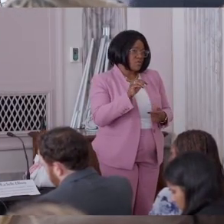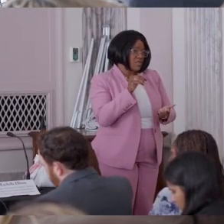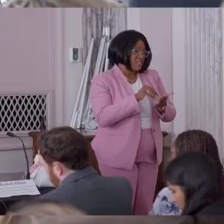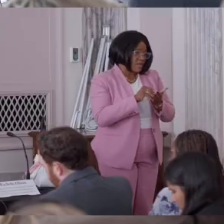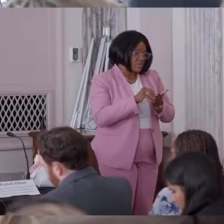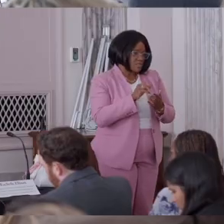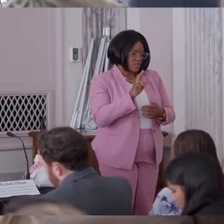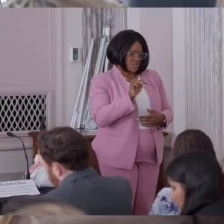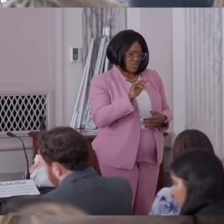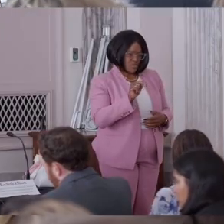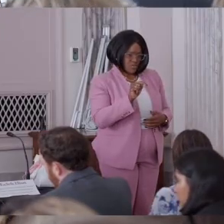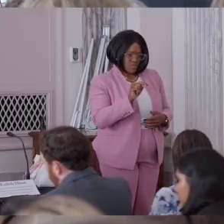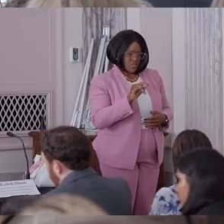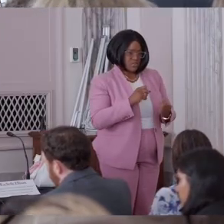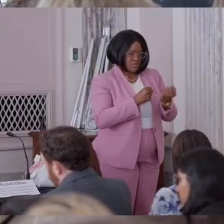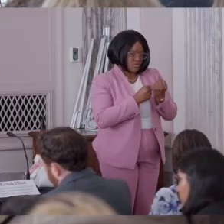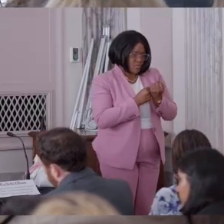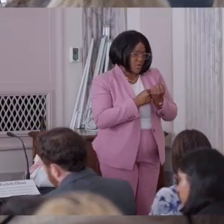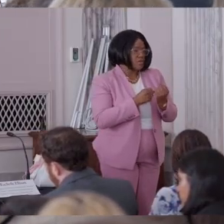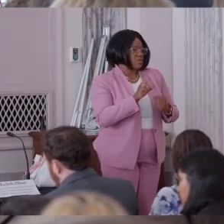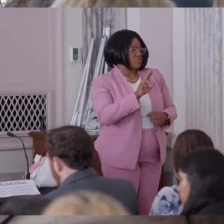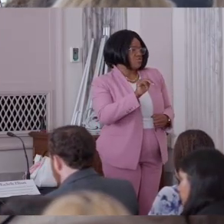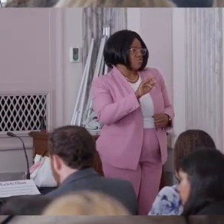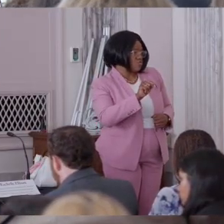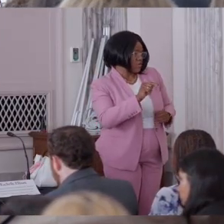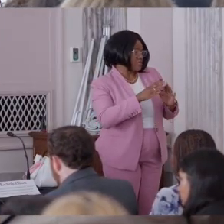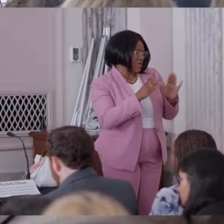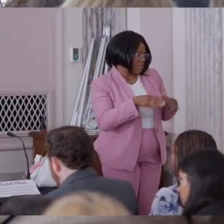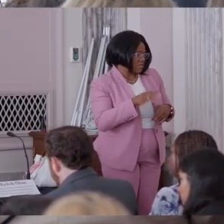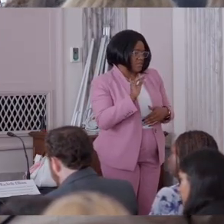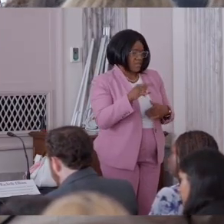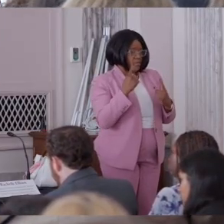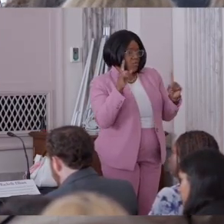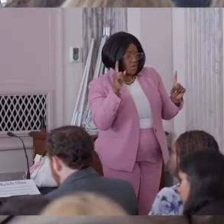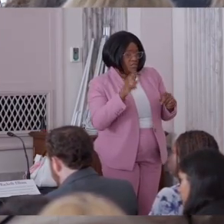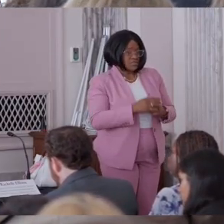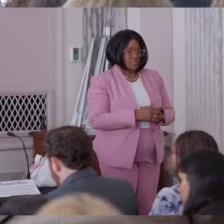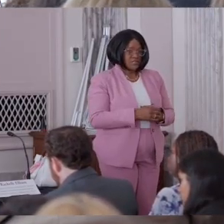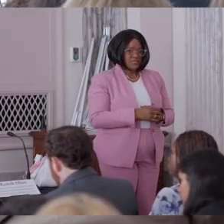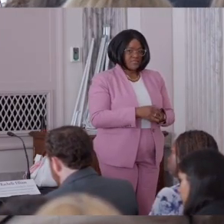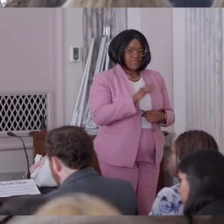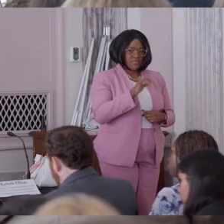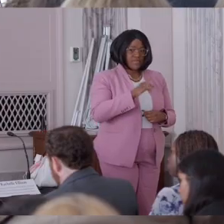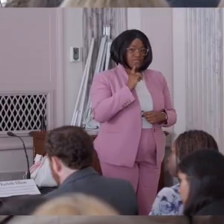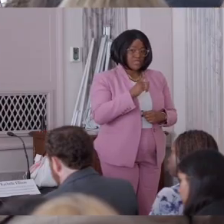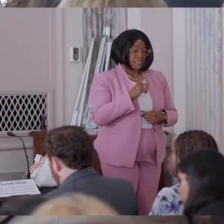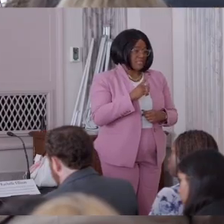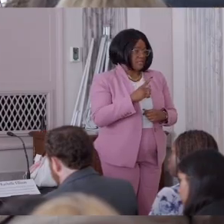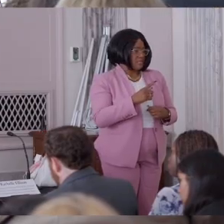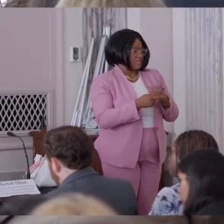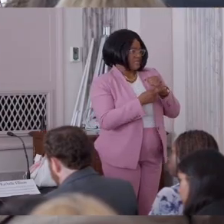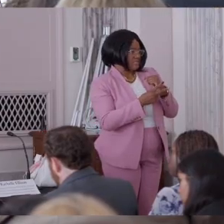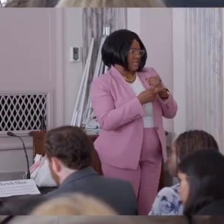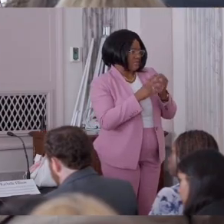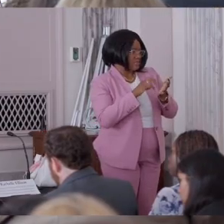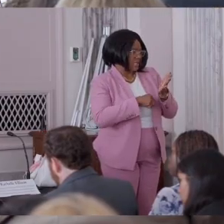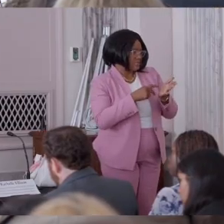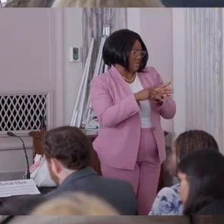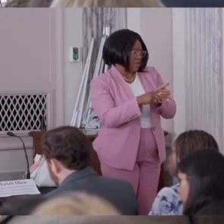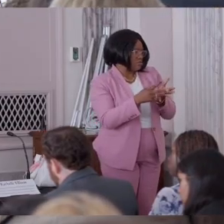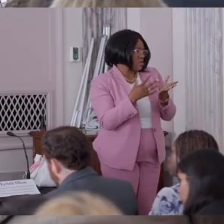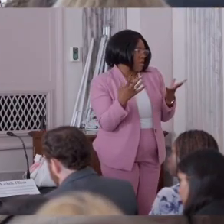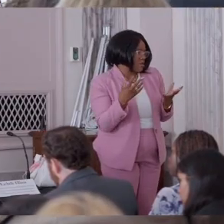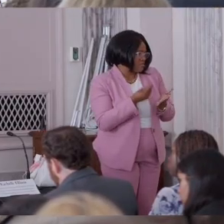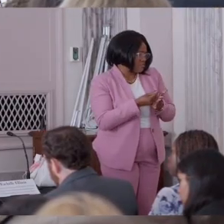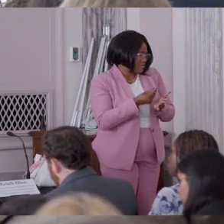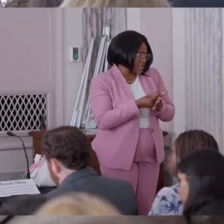units. So it's worked, and it's really saved the taxpayer a lot of money, and it's most of all, it's been